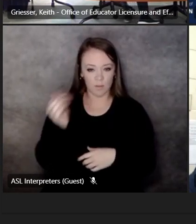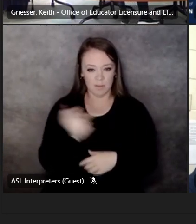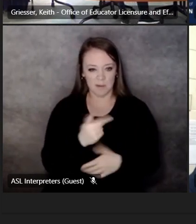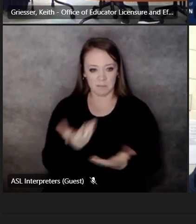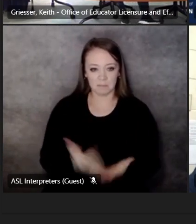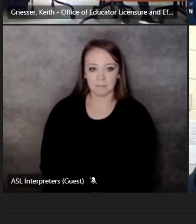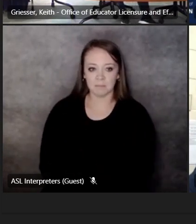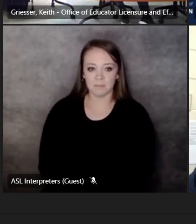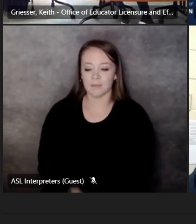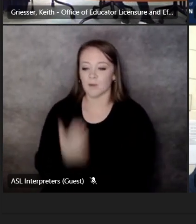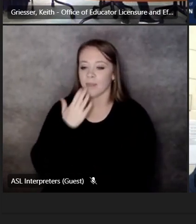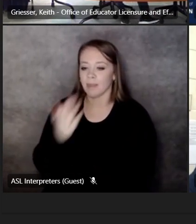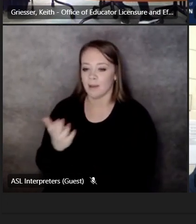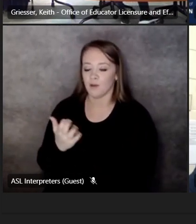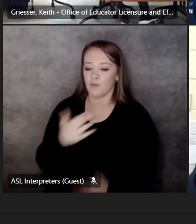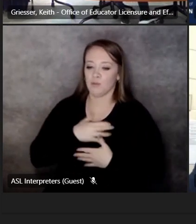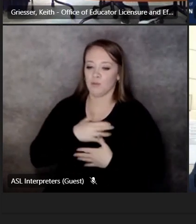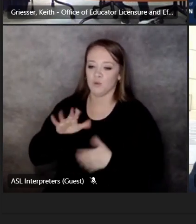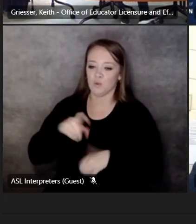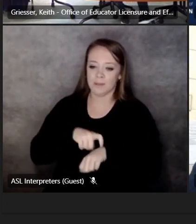Meredith. We appreciate your time. Thank you.